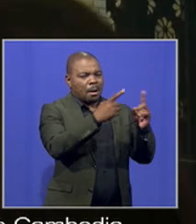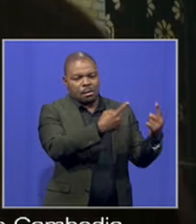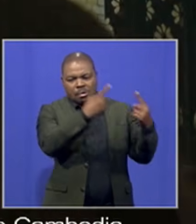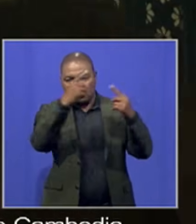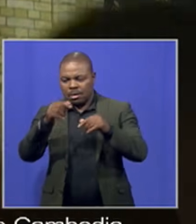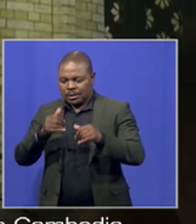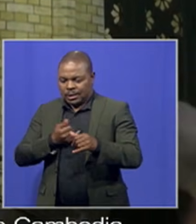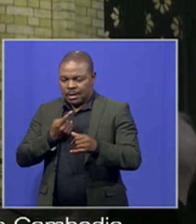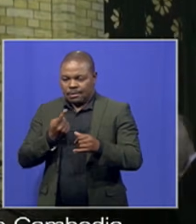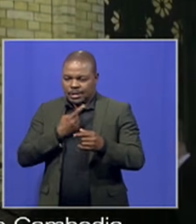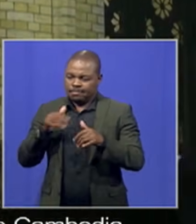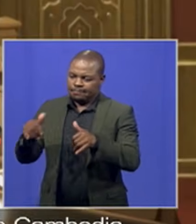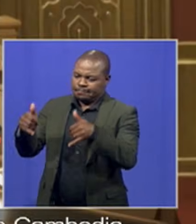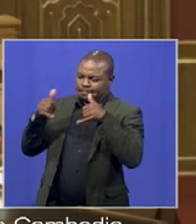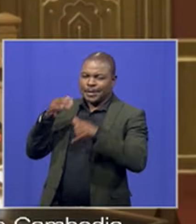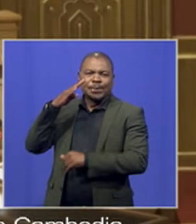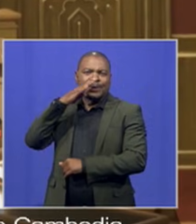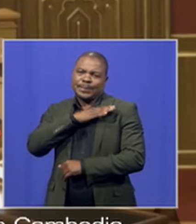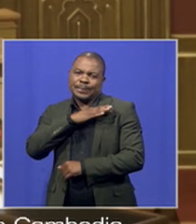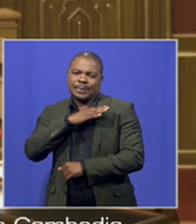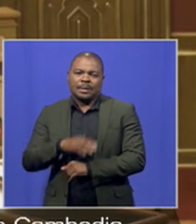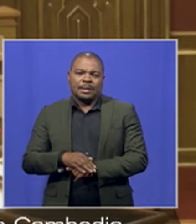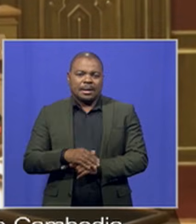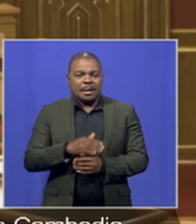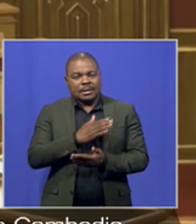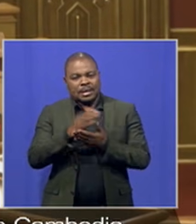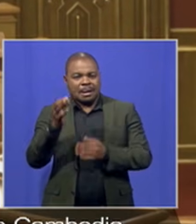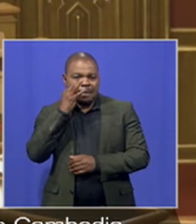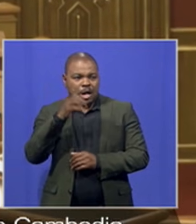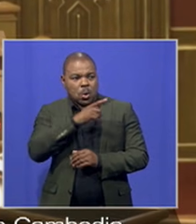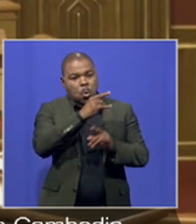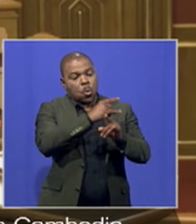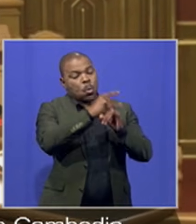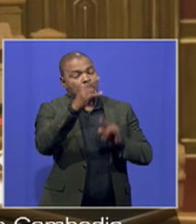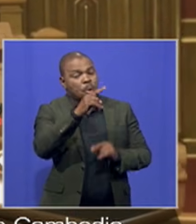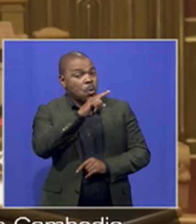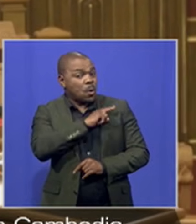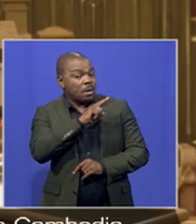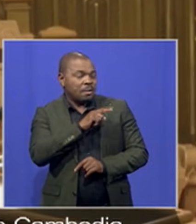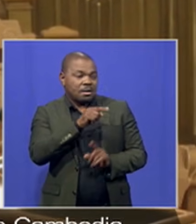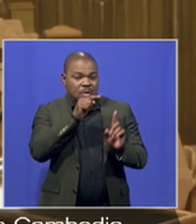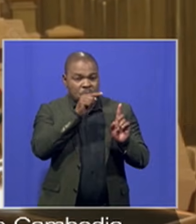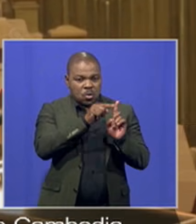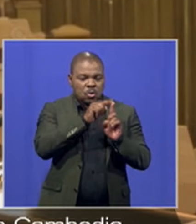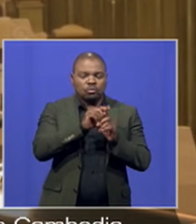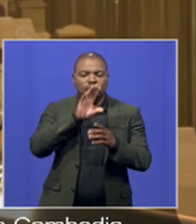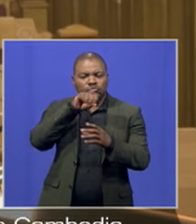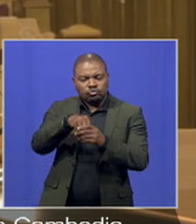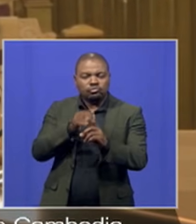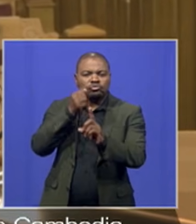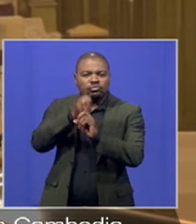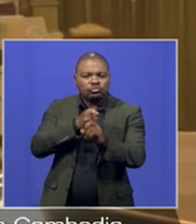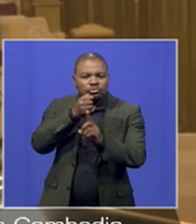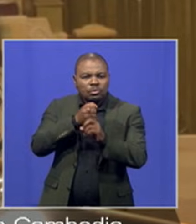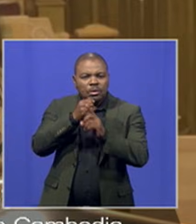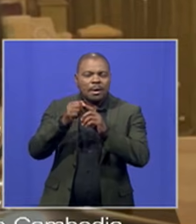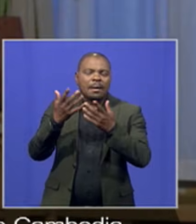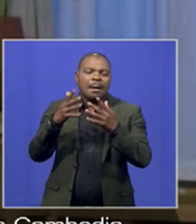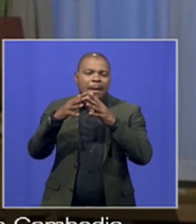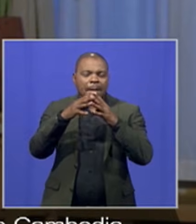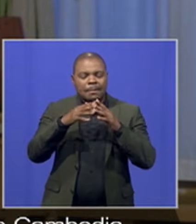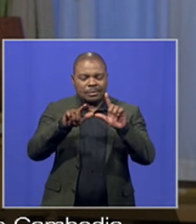tla e amohela ka seqo. Ho hlaloswa ha kgau ena a e hapile ka kabelo ya hae ho kgothaletsa demokrasi Amerika